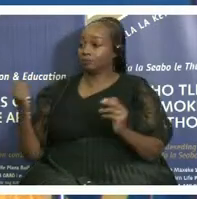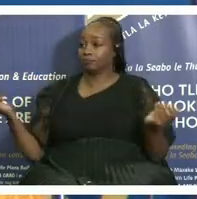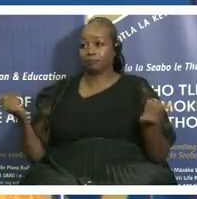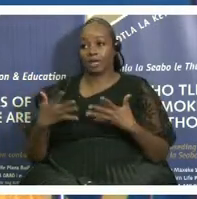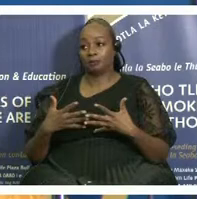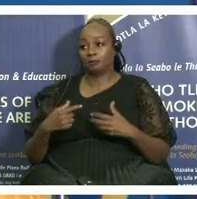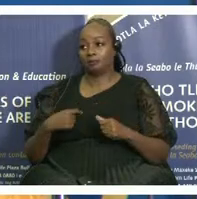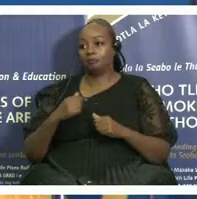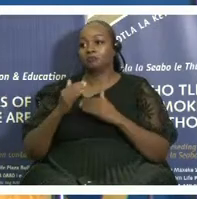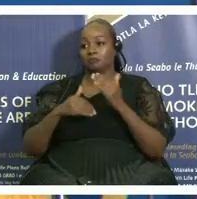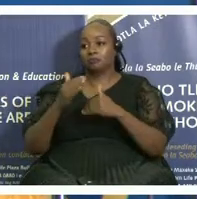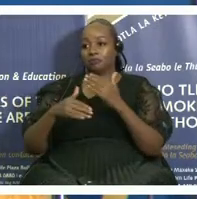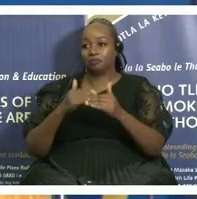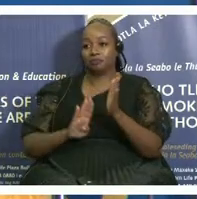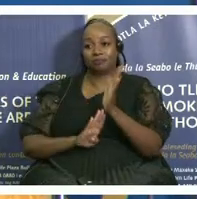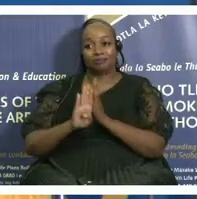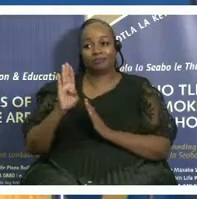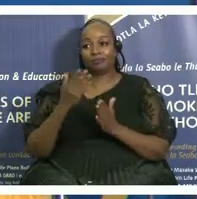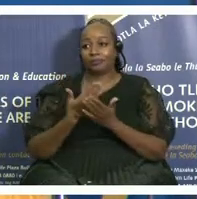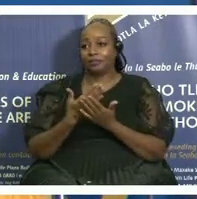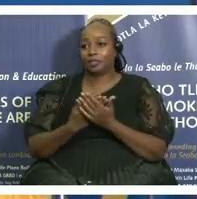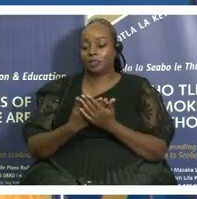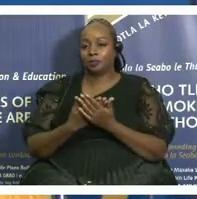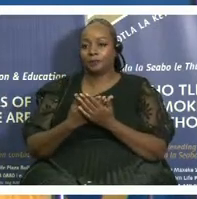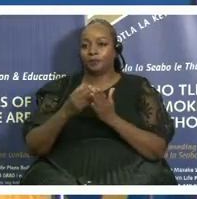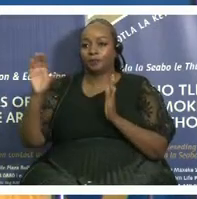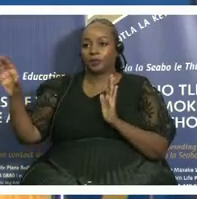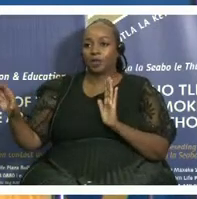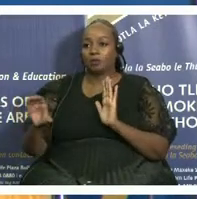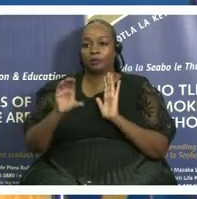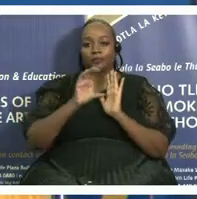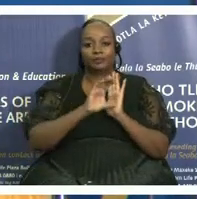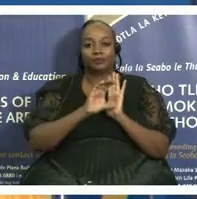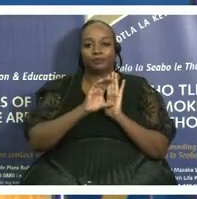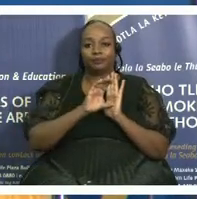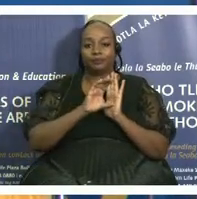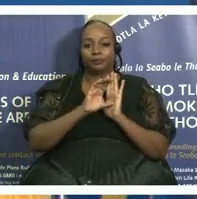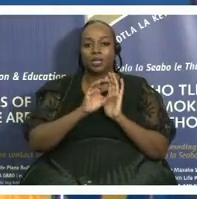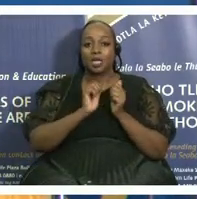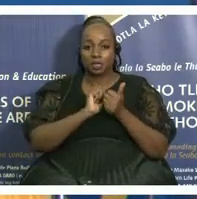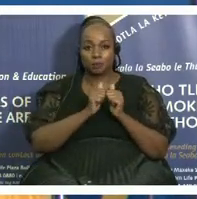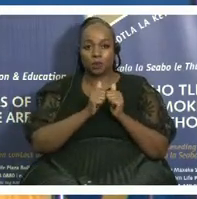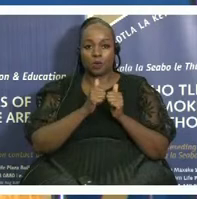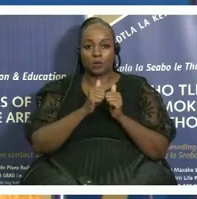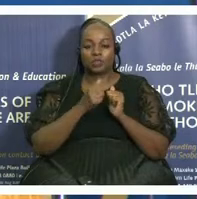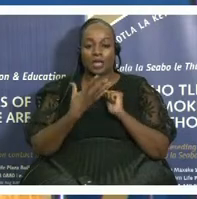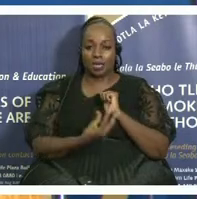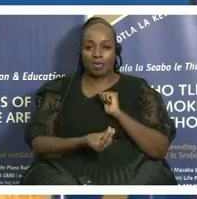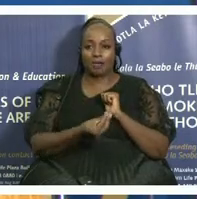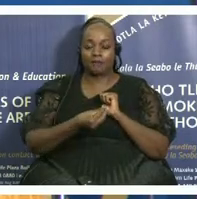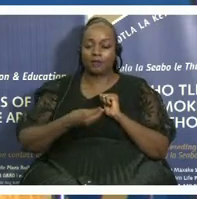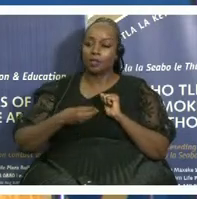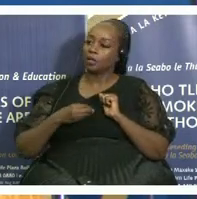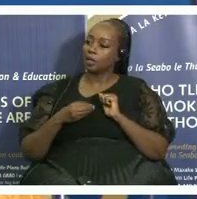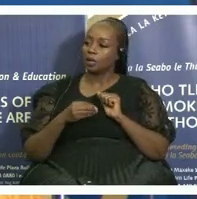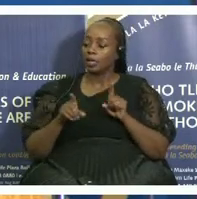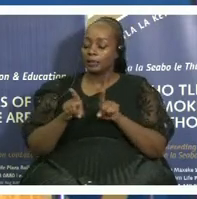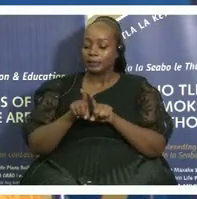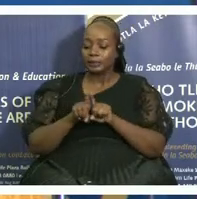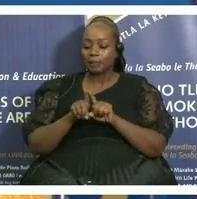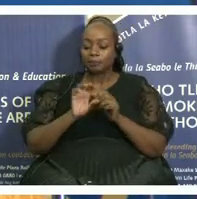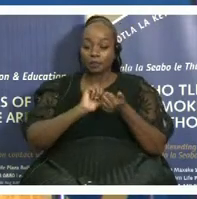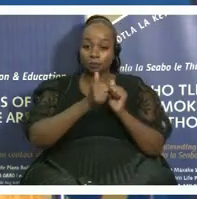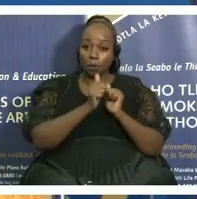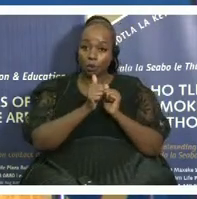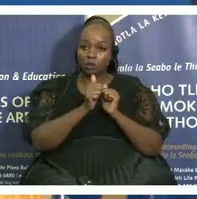wa tswelopele. Our investment in sports infrastructure will manifest in the continued construction of indoor sports